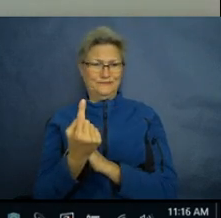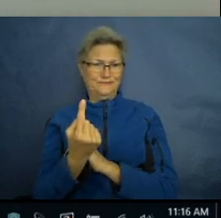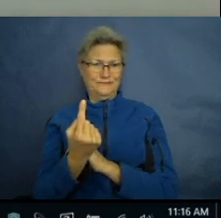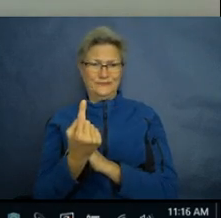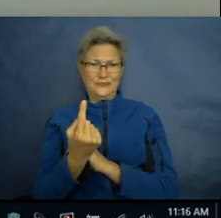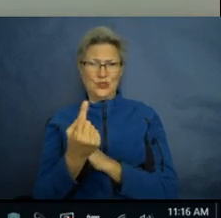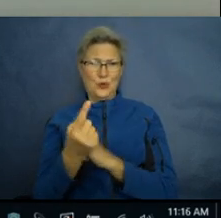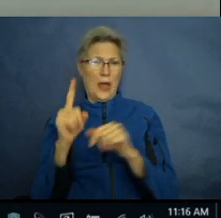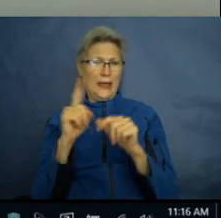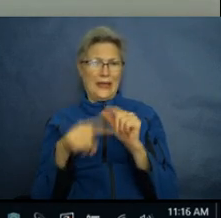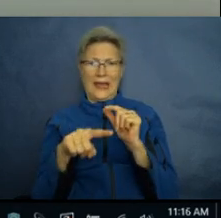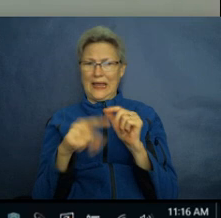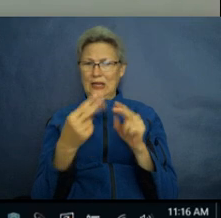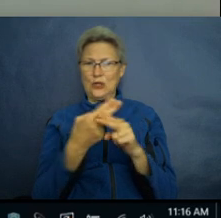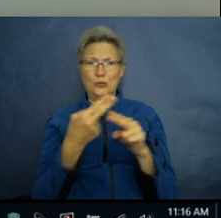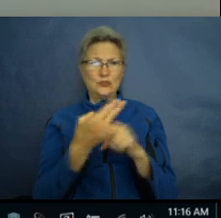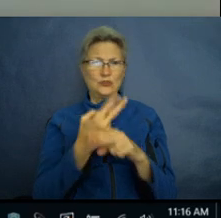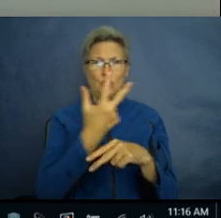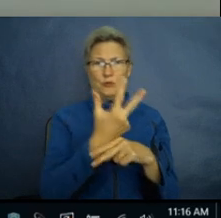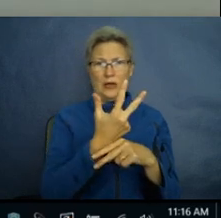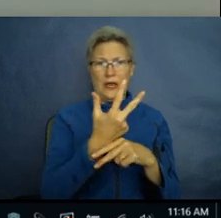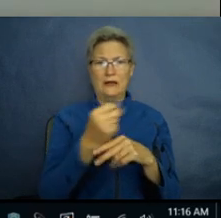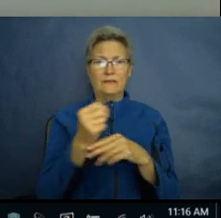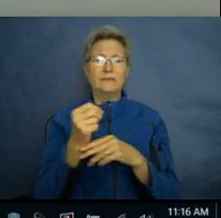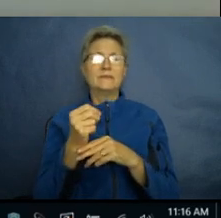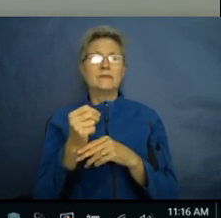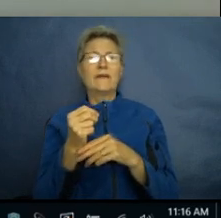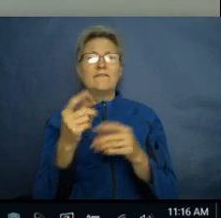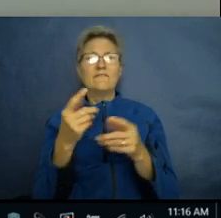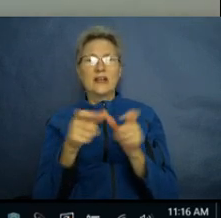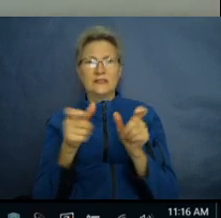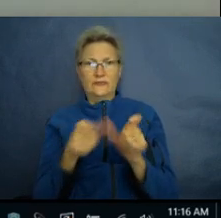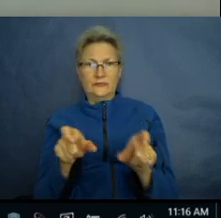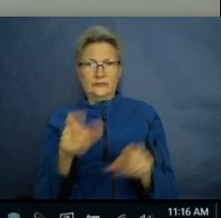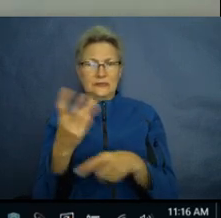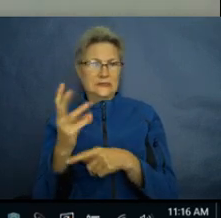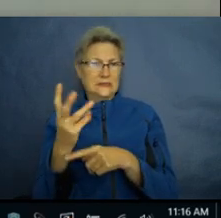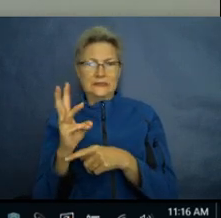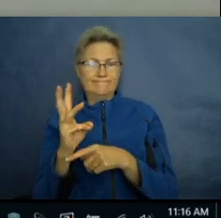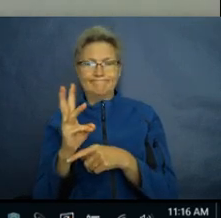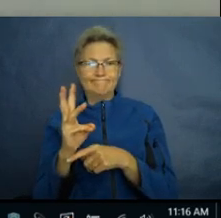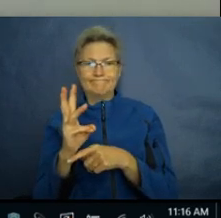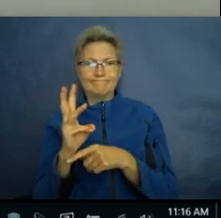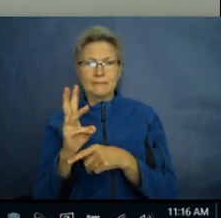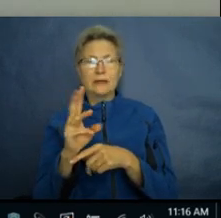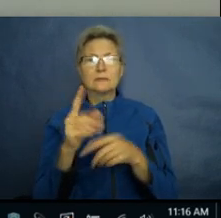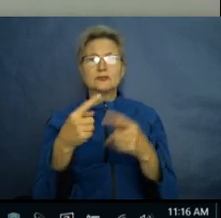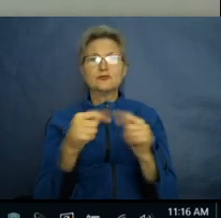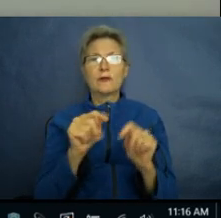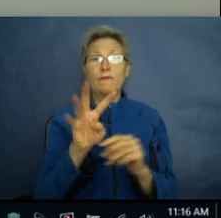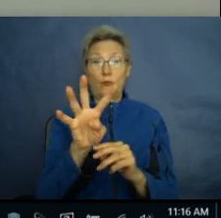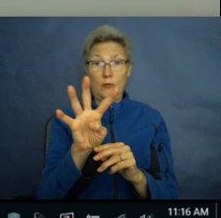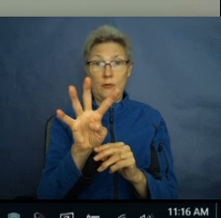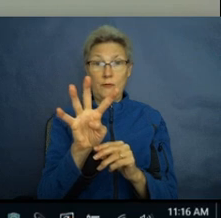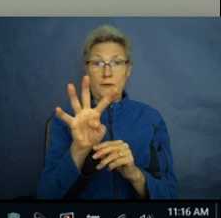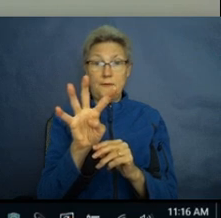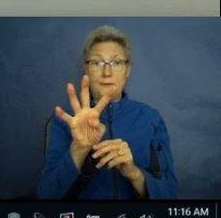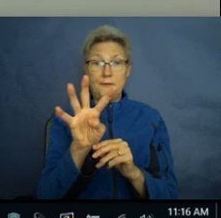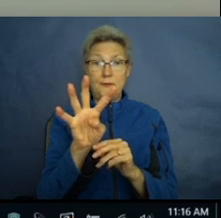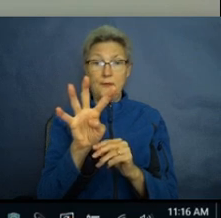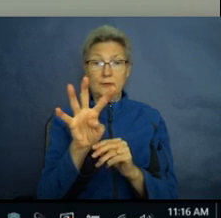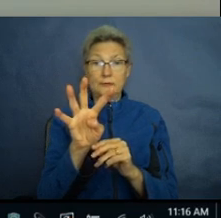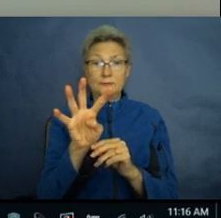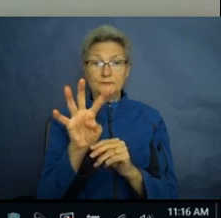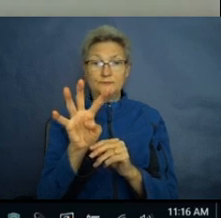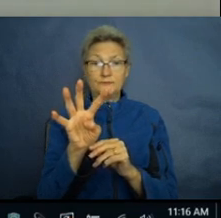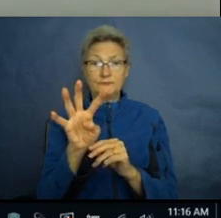this row, and so I'm realizing 3 is not a factor of 16. But I'm going to try 4.